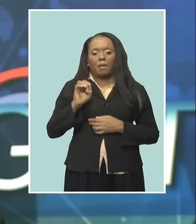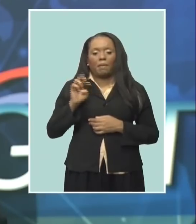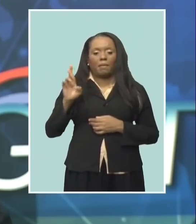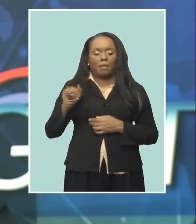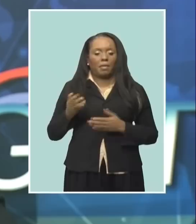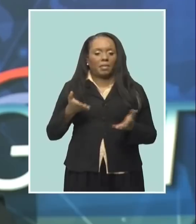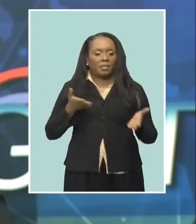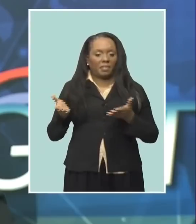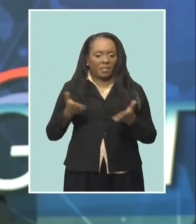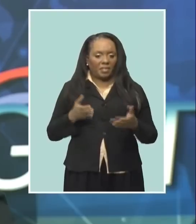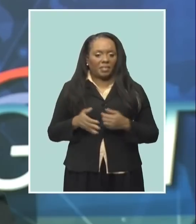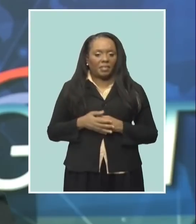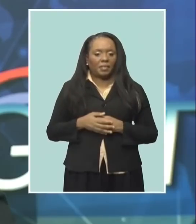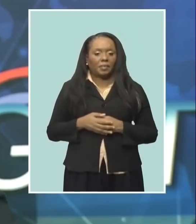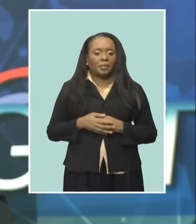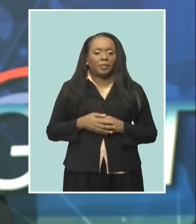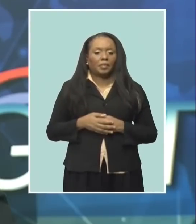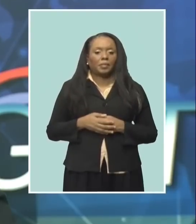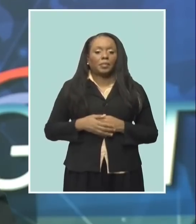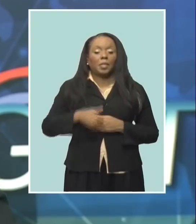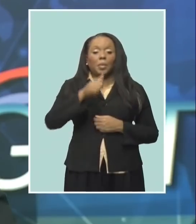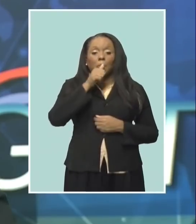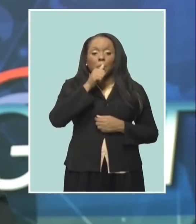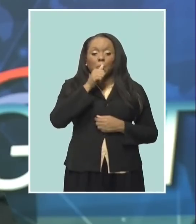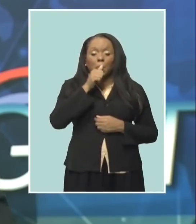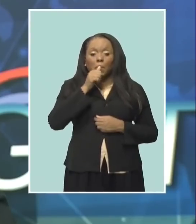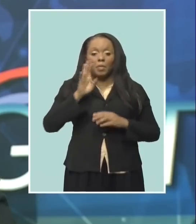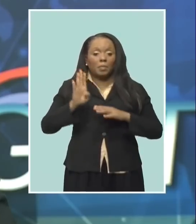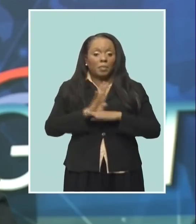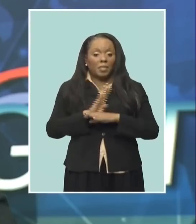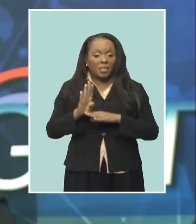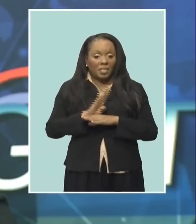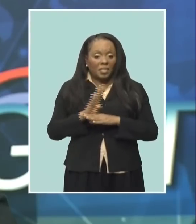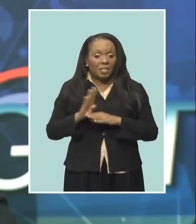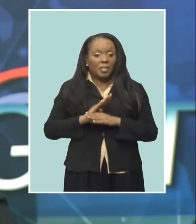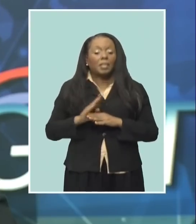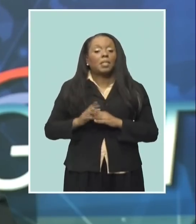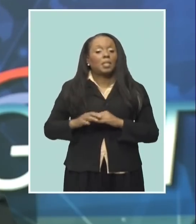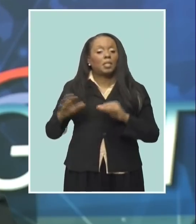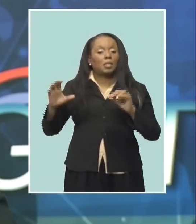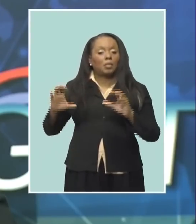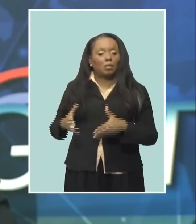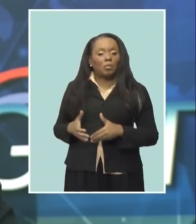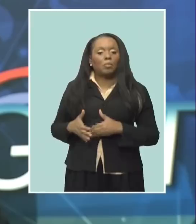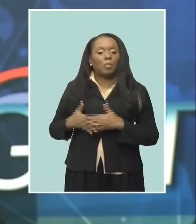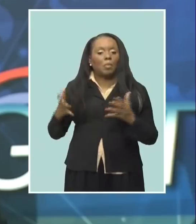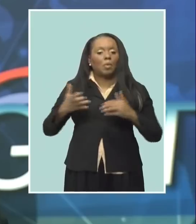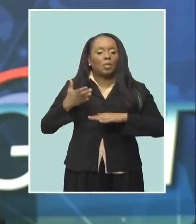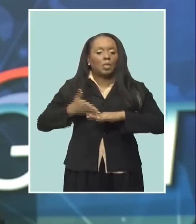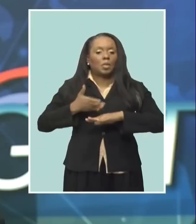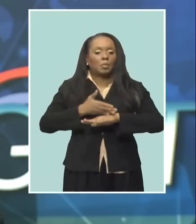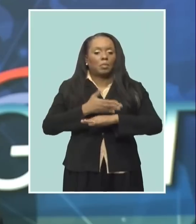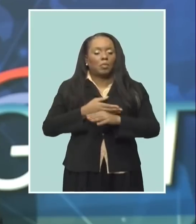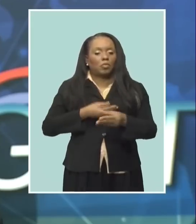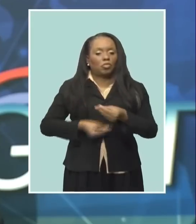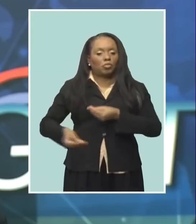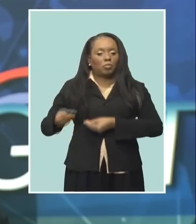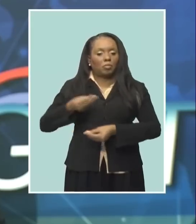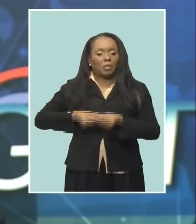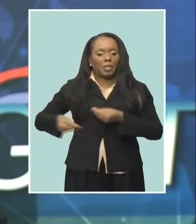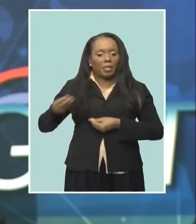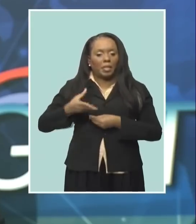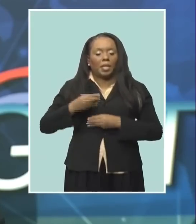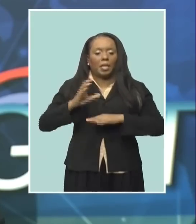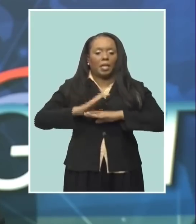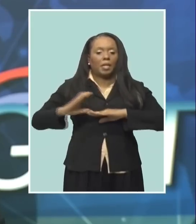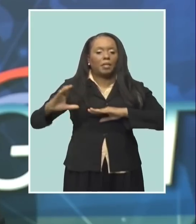service. Through the private sector-led initiative, Connect Carib's parent company, Pleon Group Incorporated, intends to improve trade